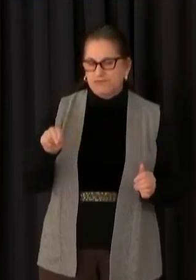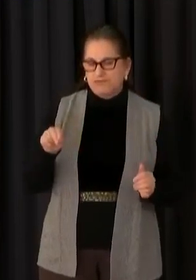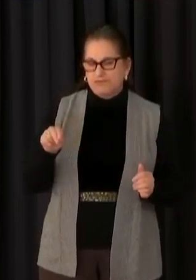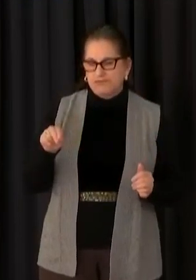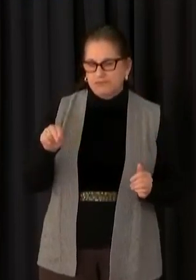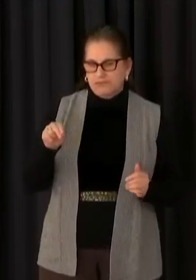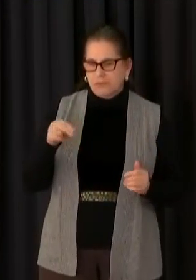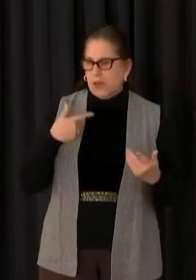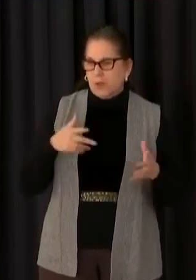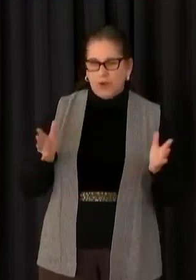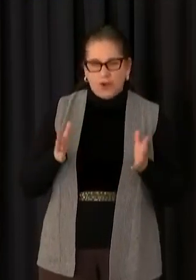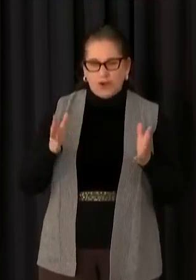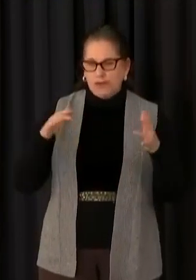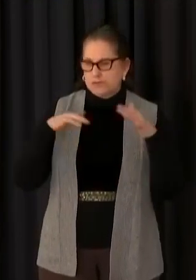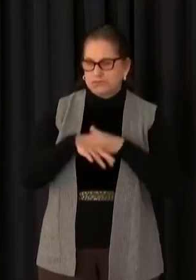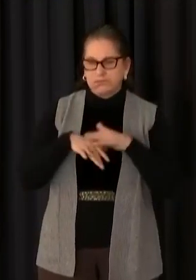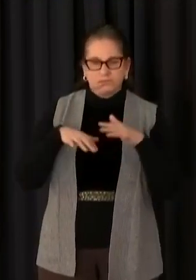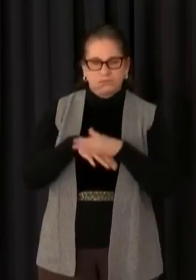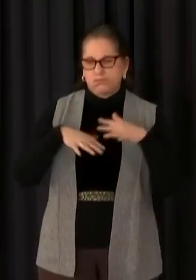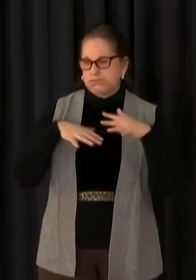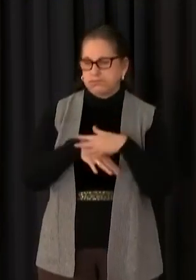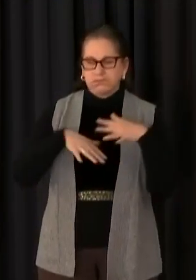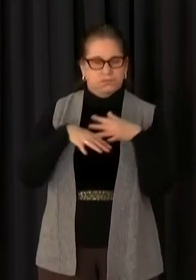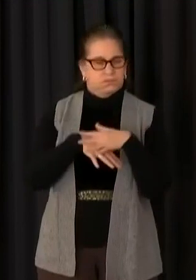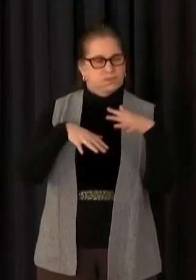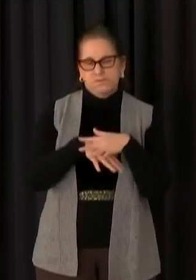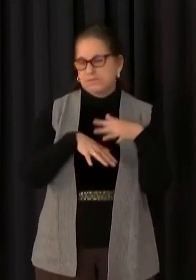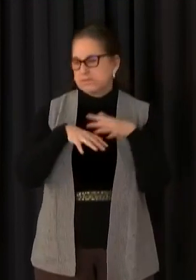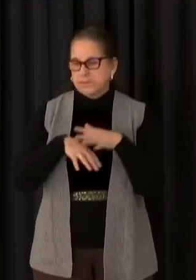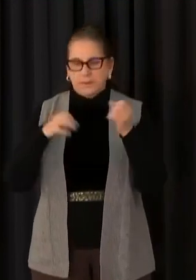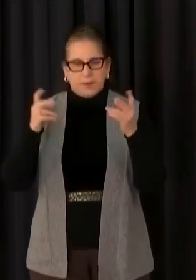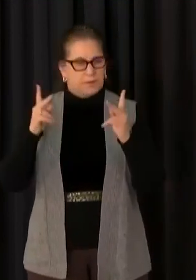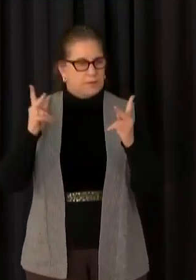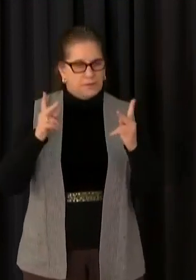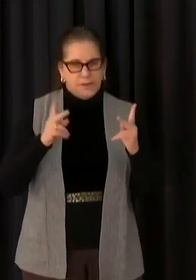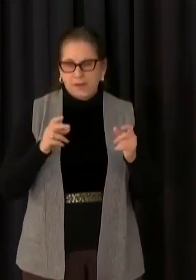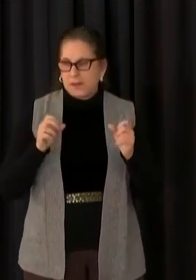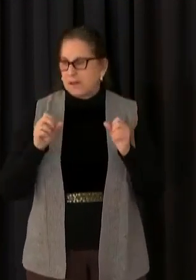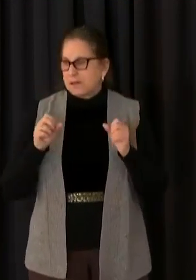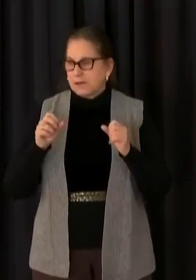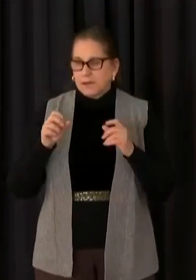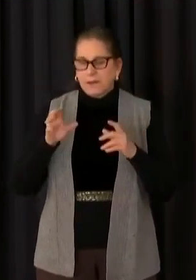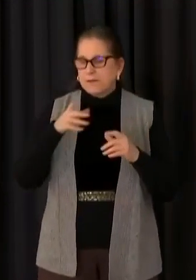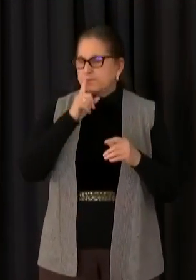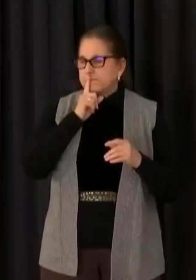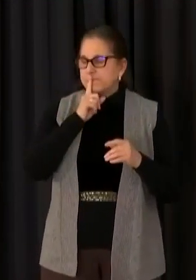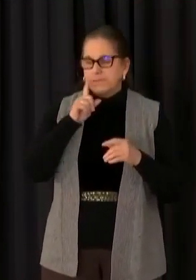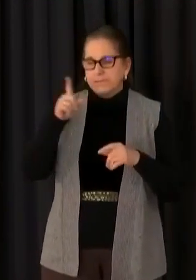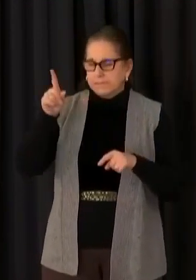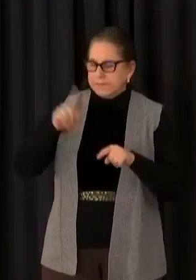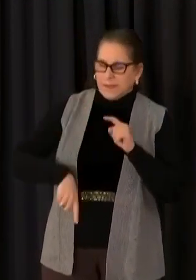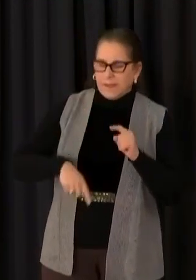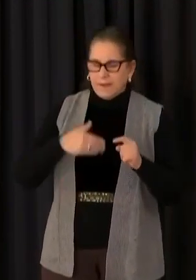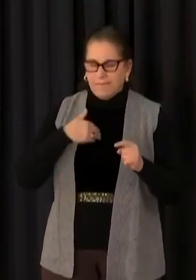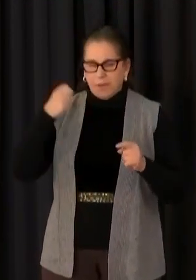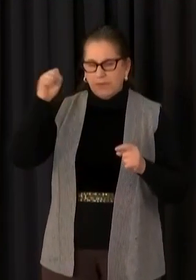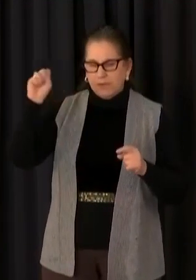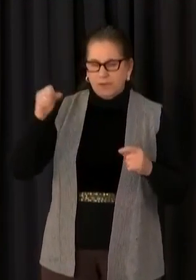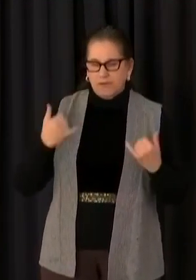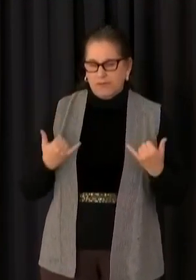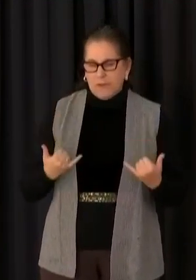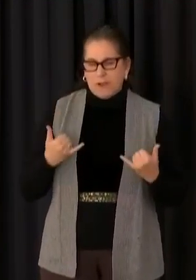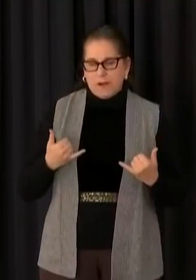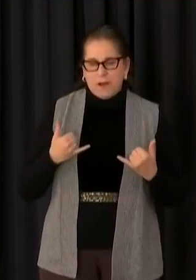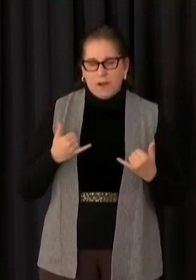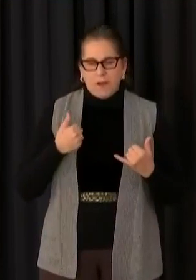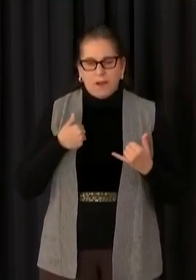street. We have no ability to say to somebody, you can't have a protest. As I have been roundly criticized